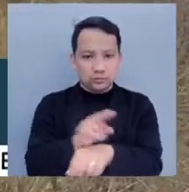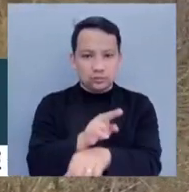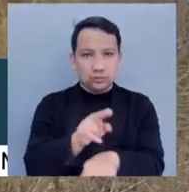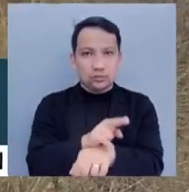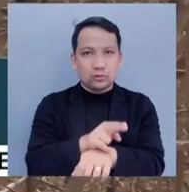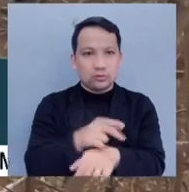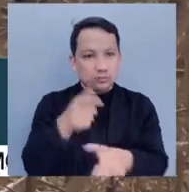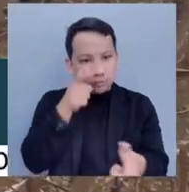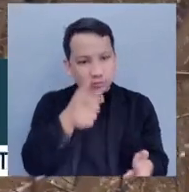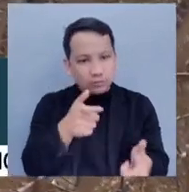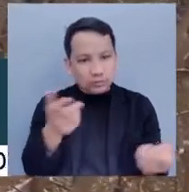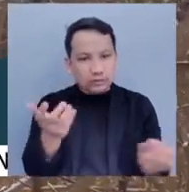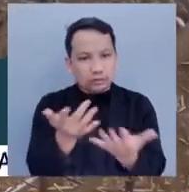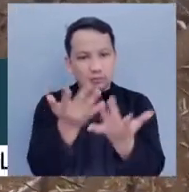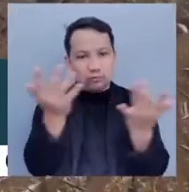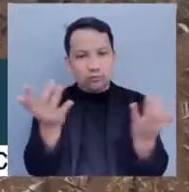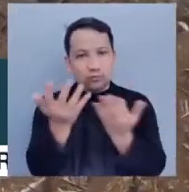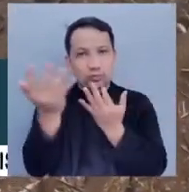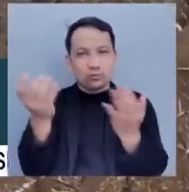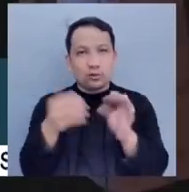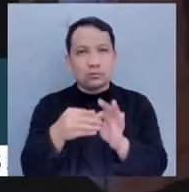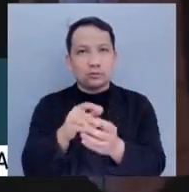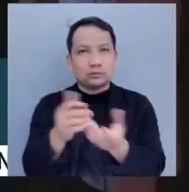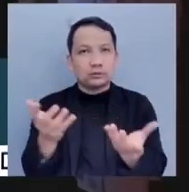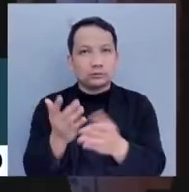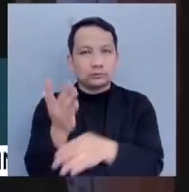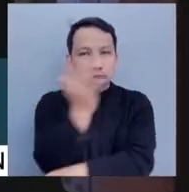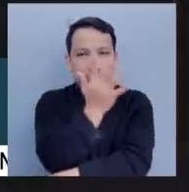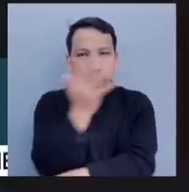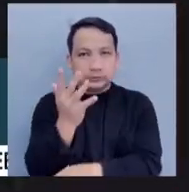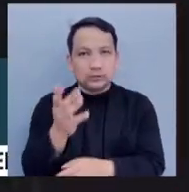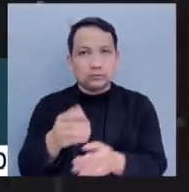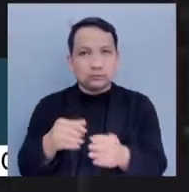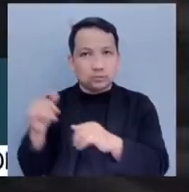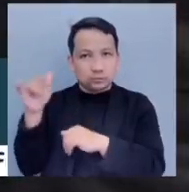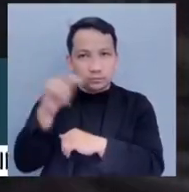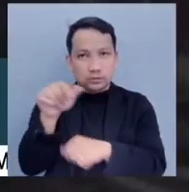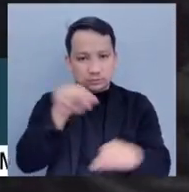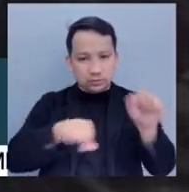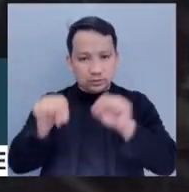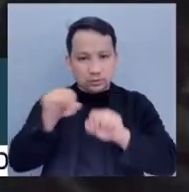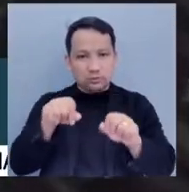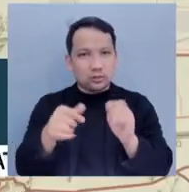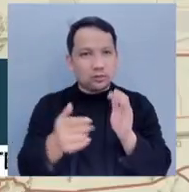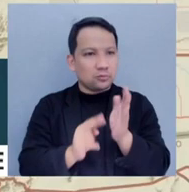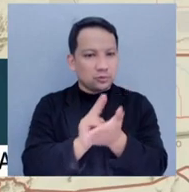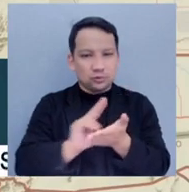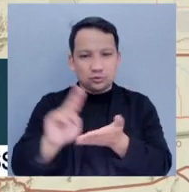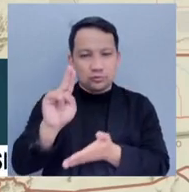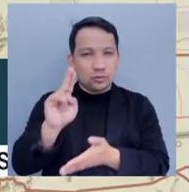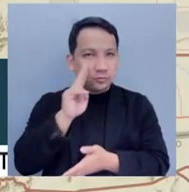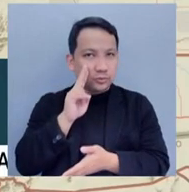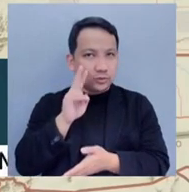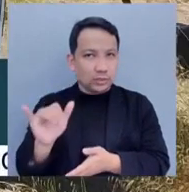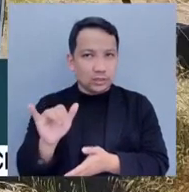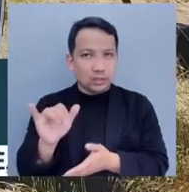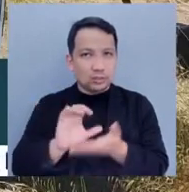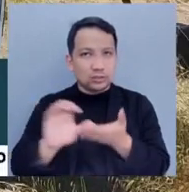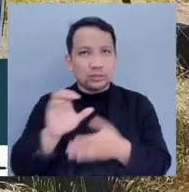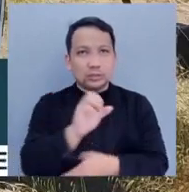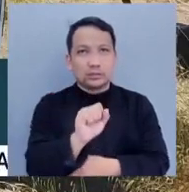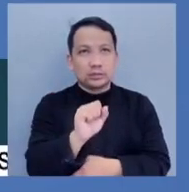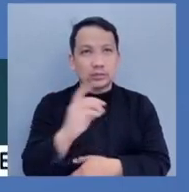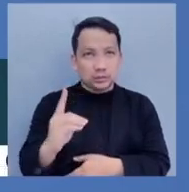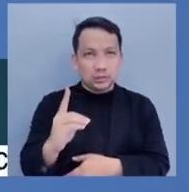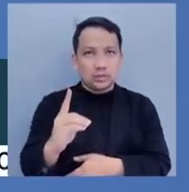locate wildfires. In a joint effort, firefighters and scientists from University of California, San Diego, have set